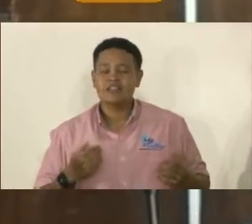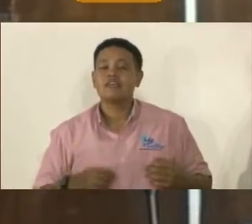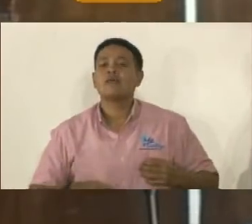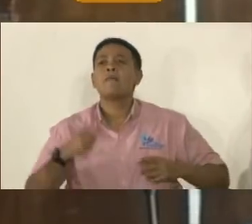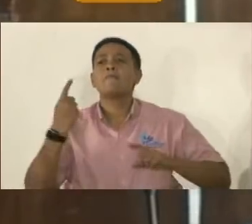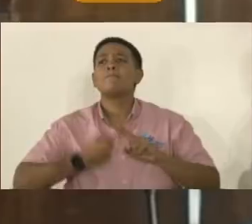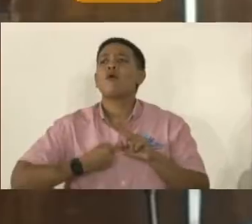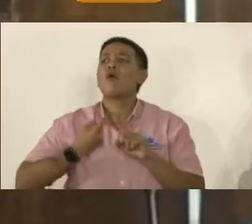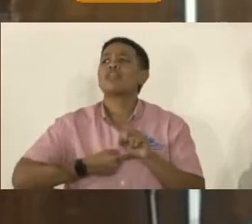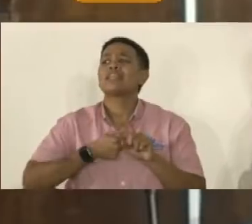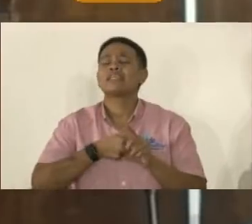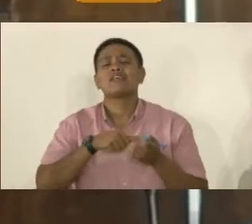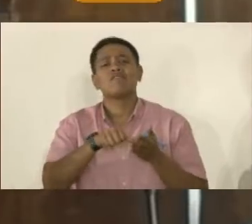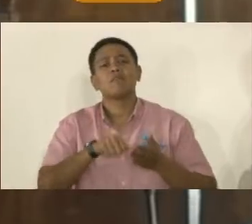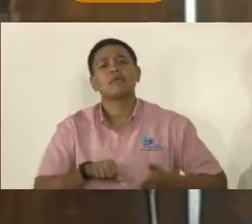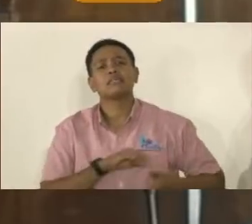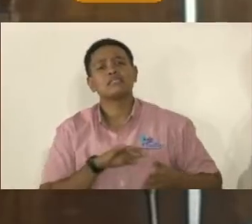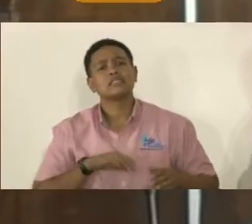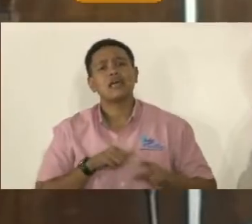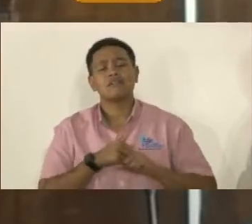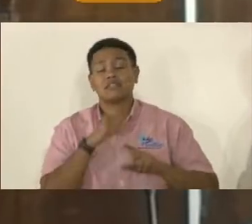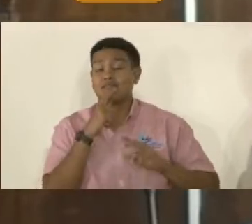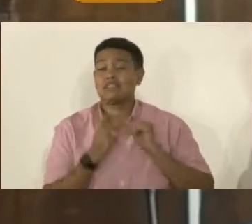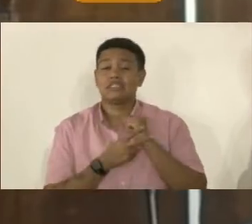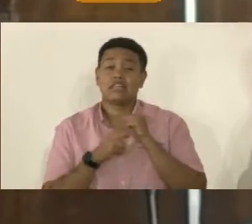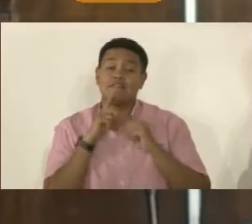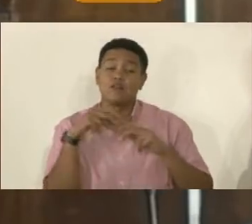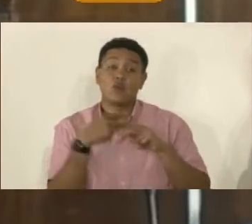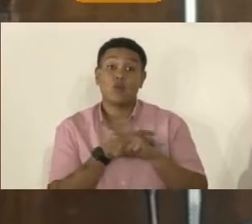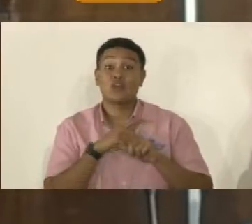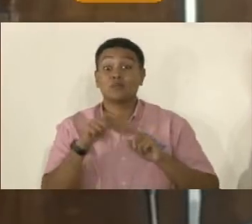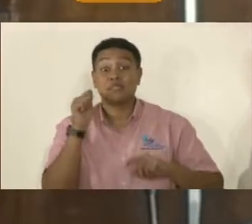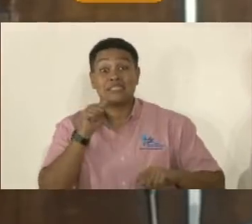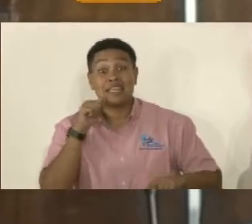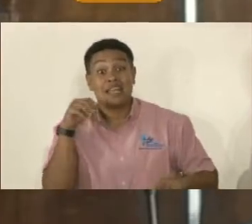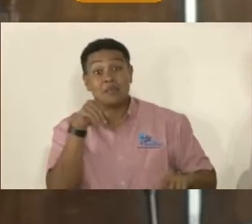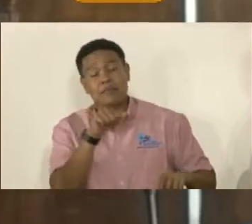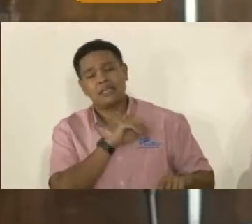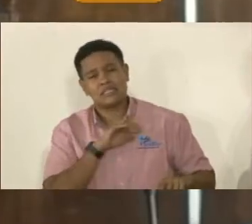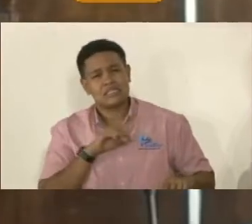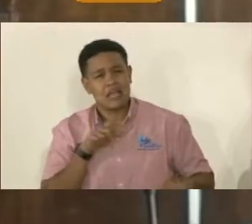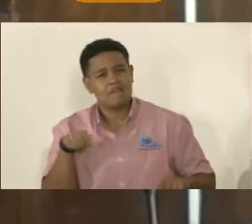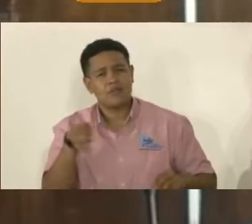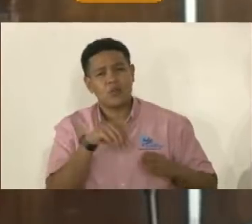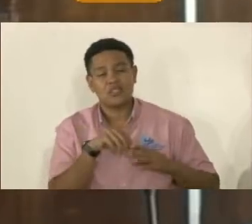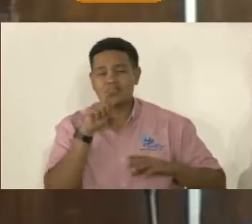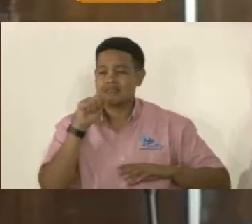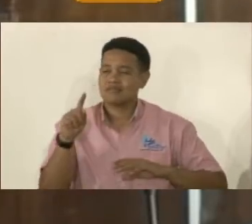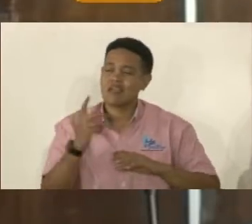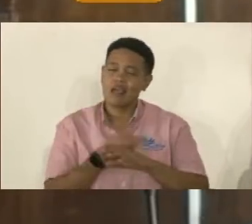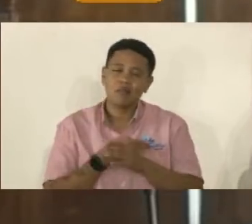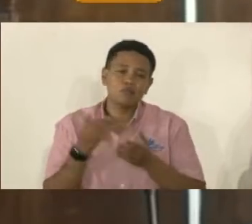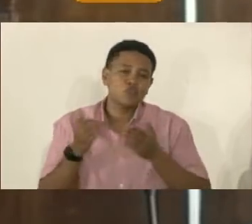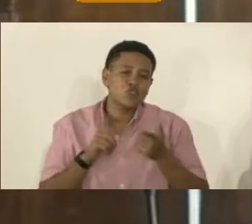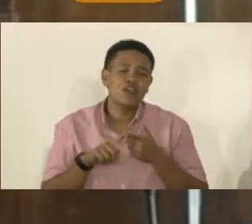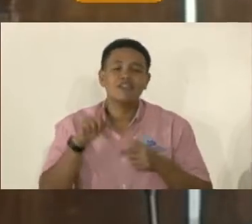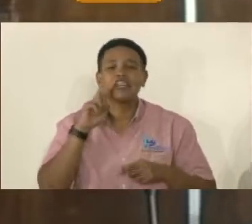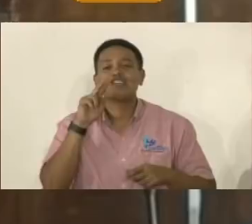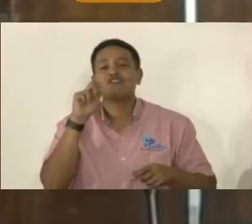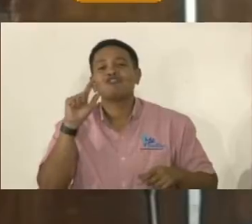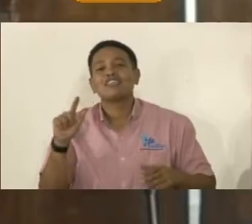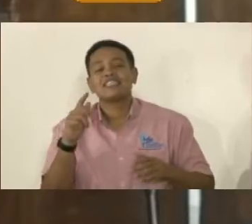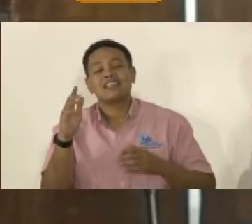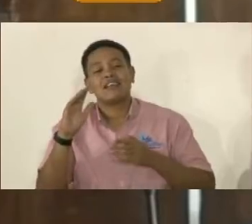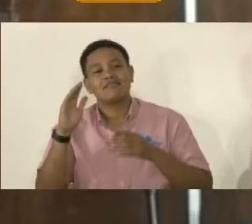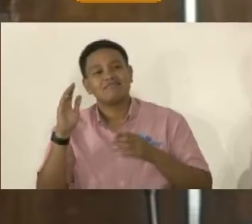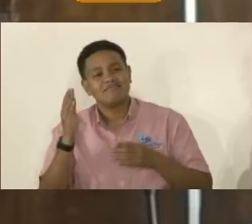Monthly paid employees may have been saved the worst, but the daily paid employees, those in domestic service, in retail, in landscaping,